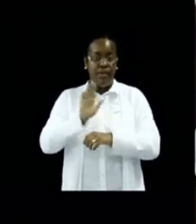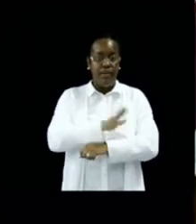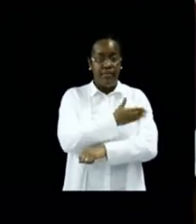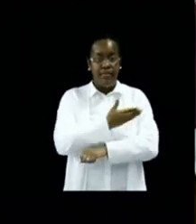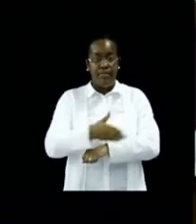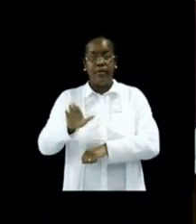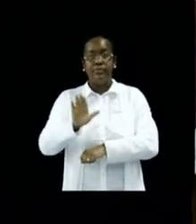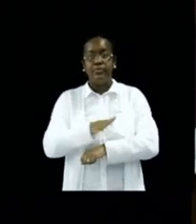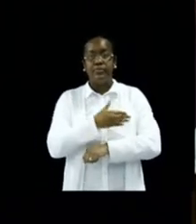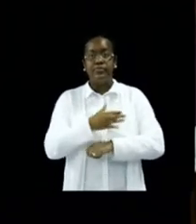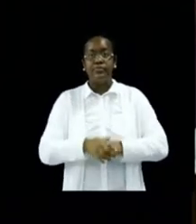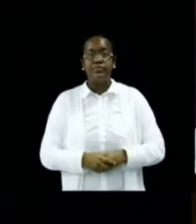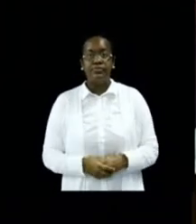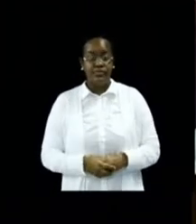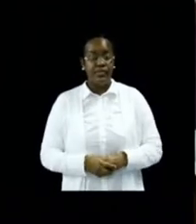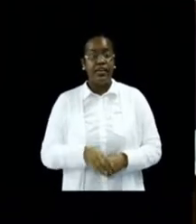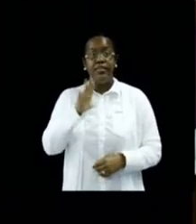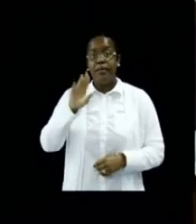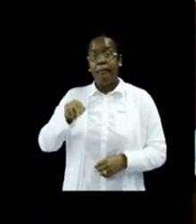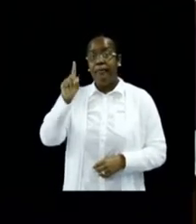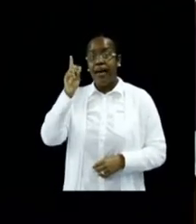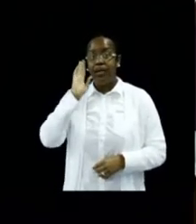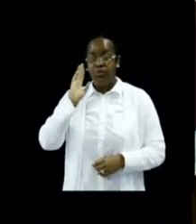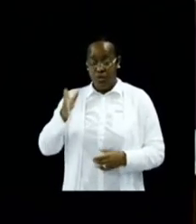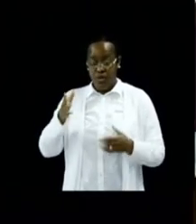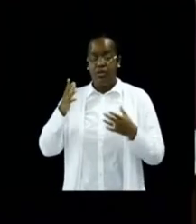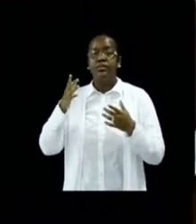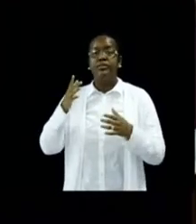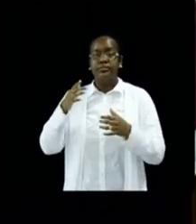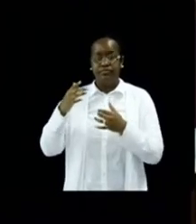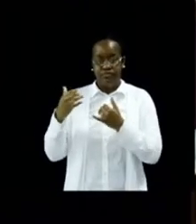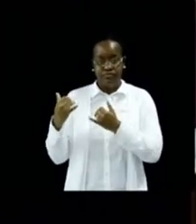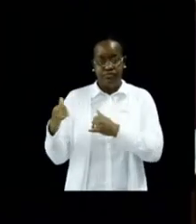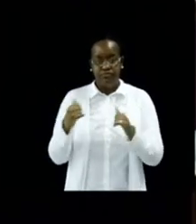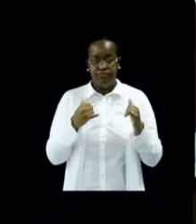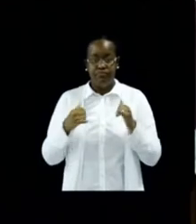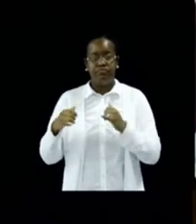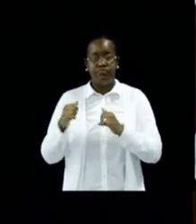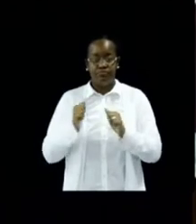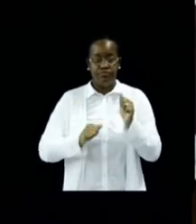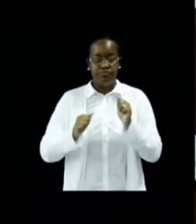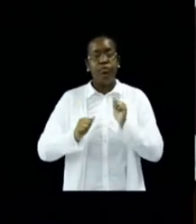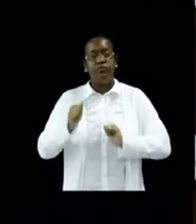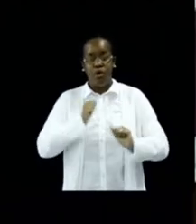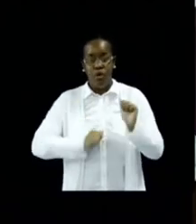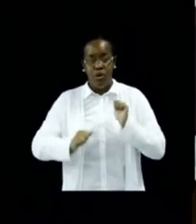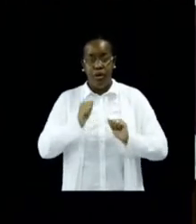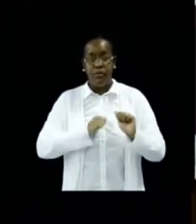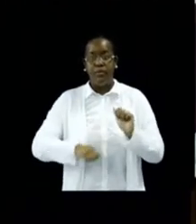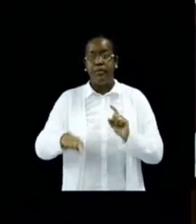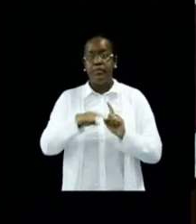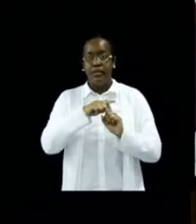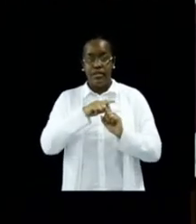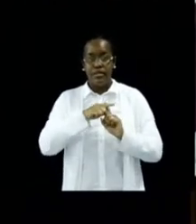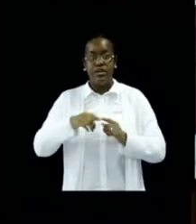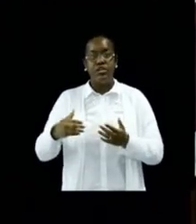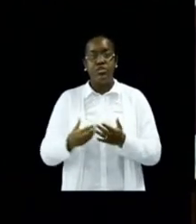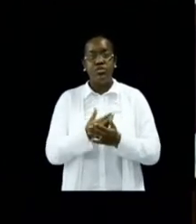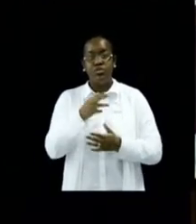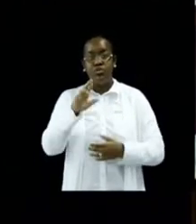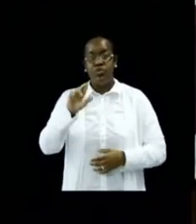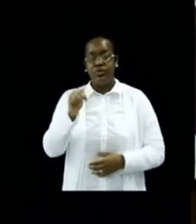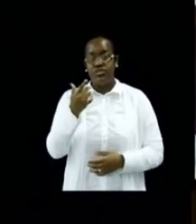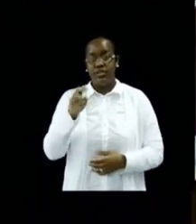Band. Following the band's performance, Reverend Charles Gayford, pastor of the New Vision Fellowship